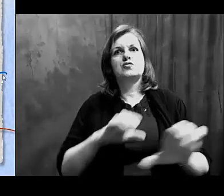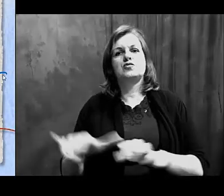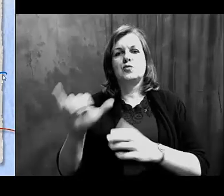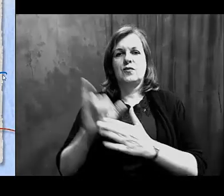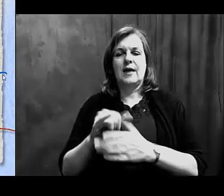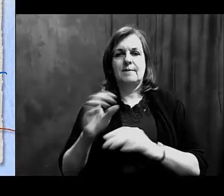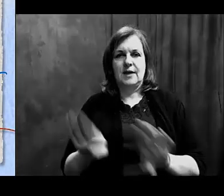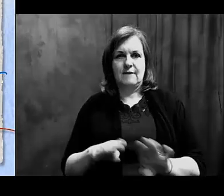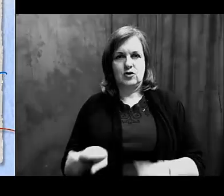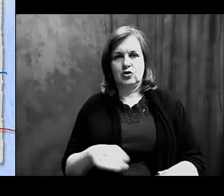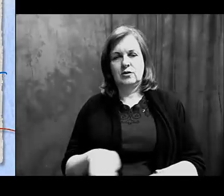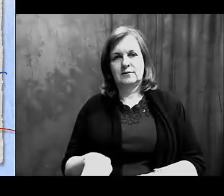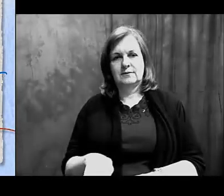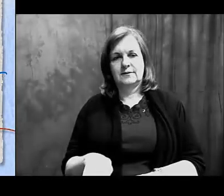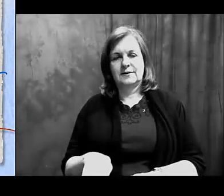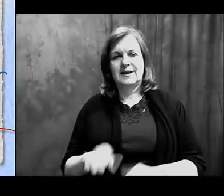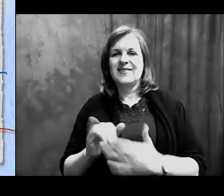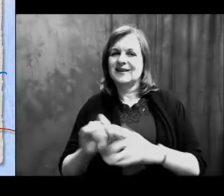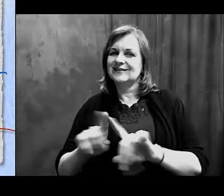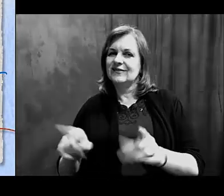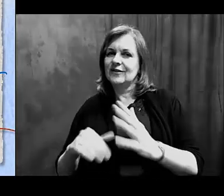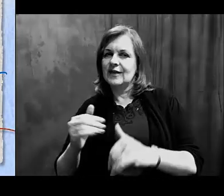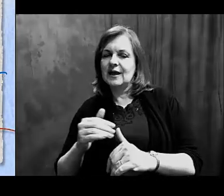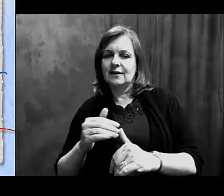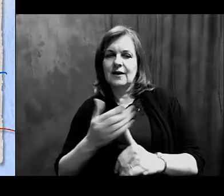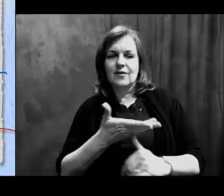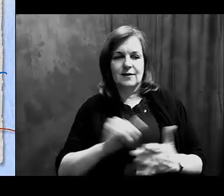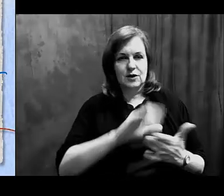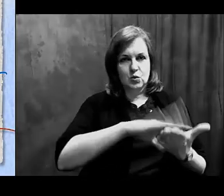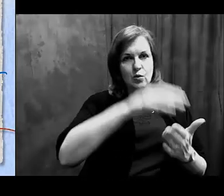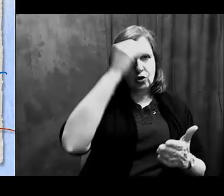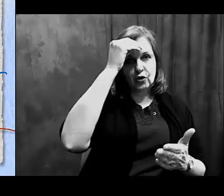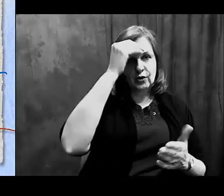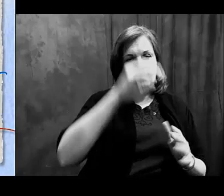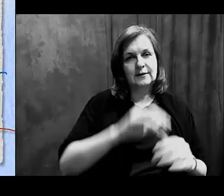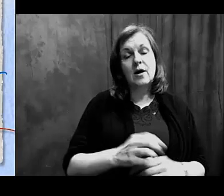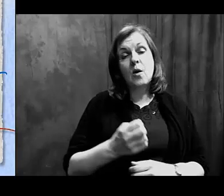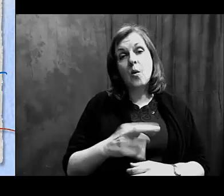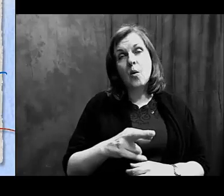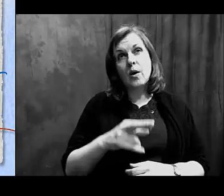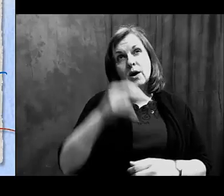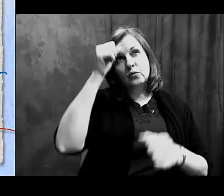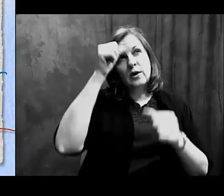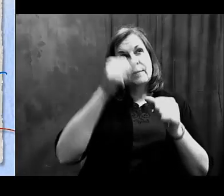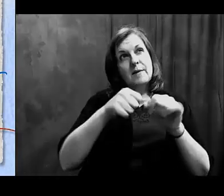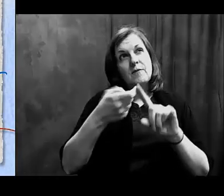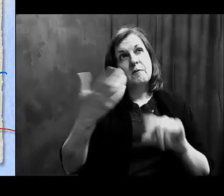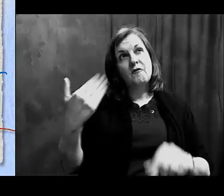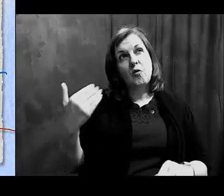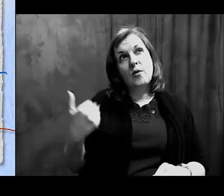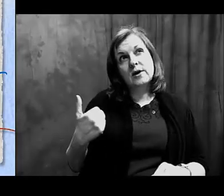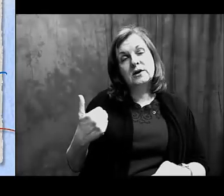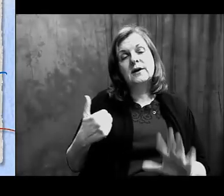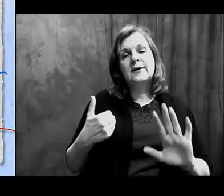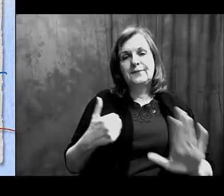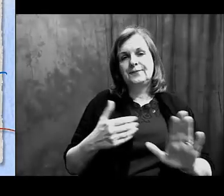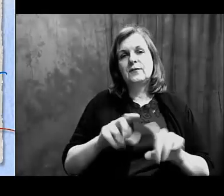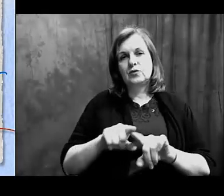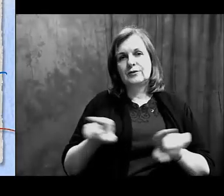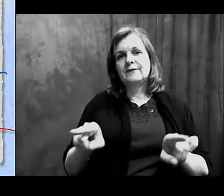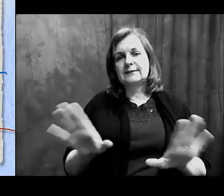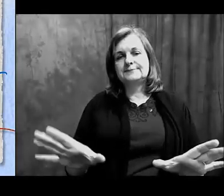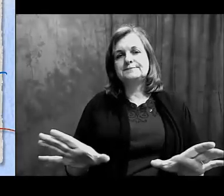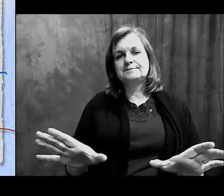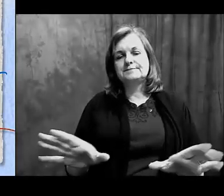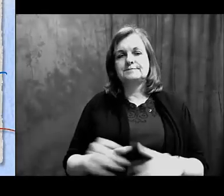these things, right? These are different than things that you're going to learn or recall from memory, and we'll